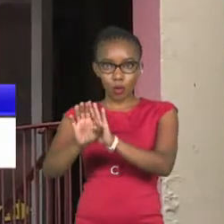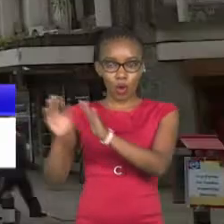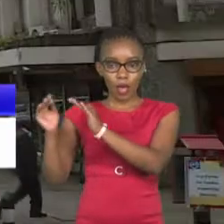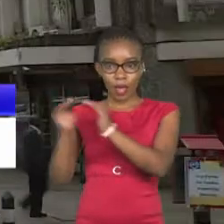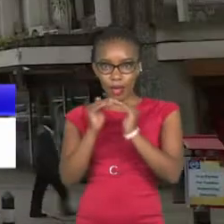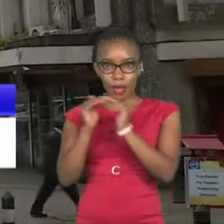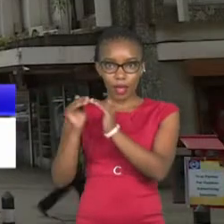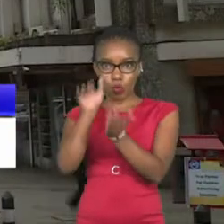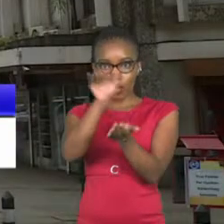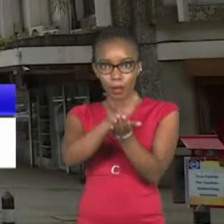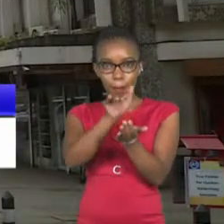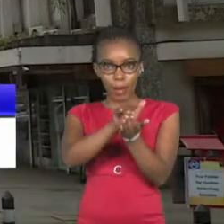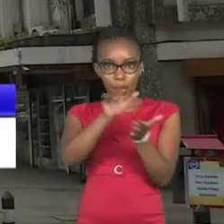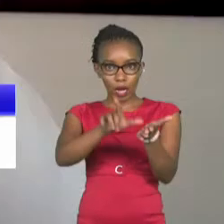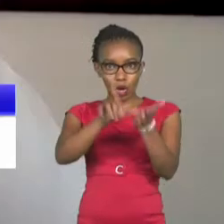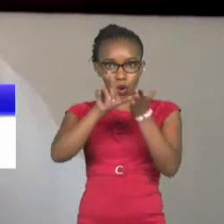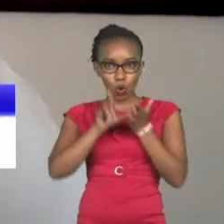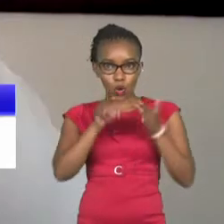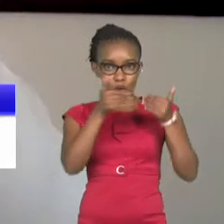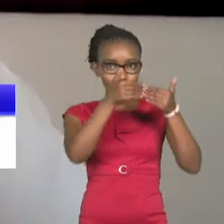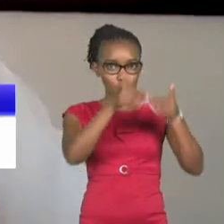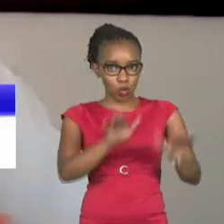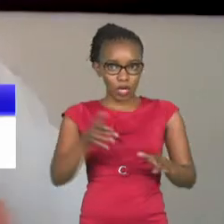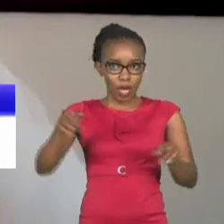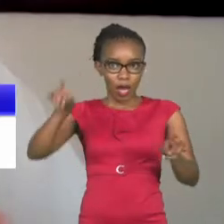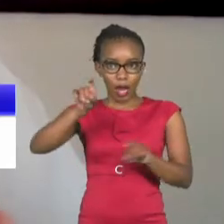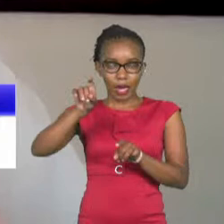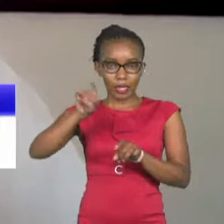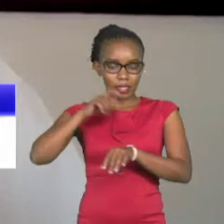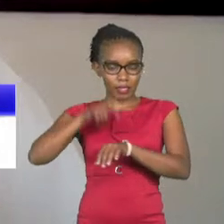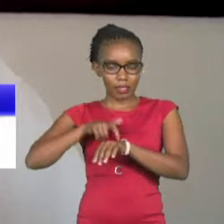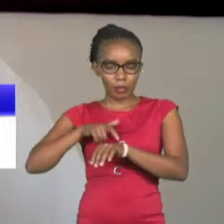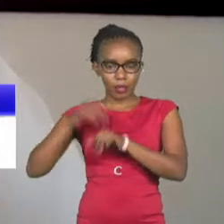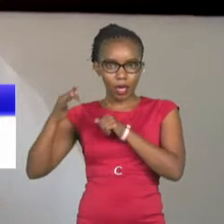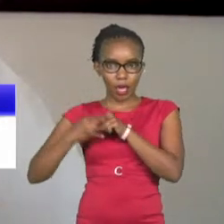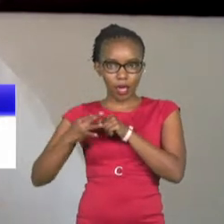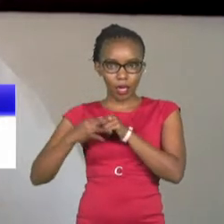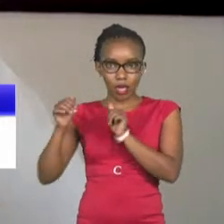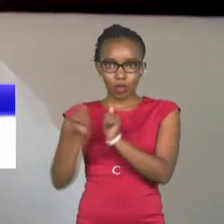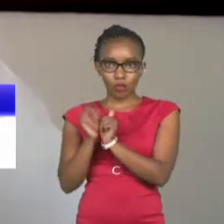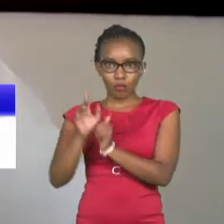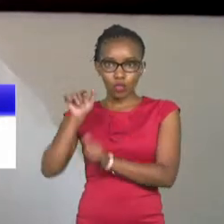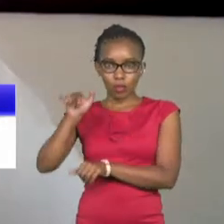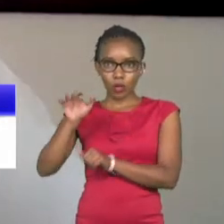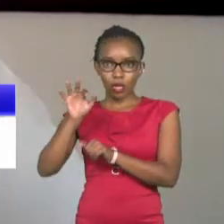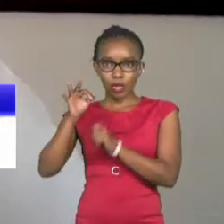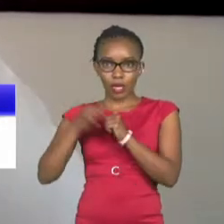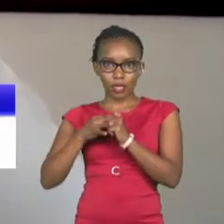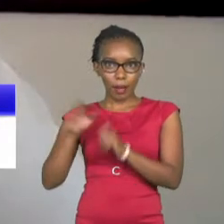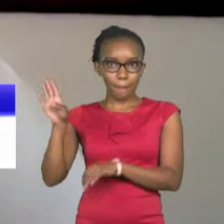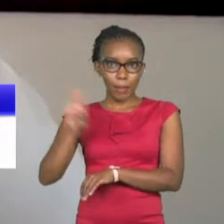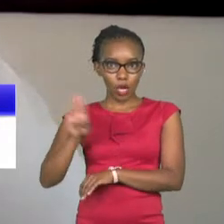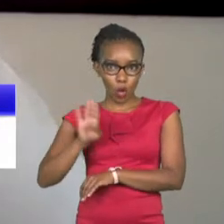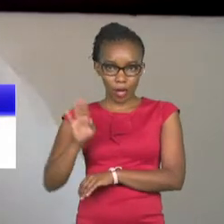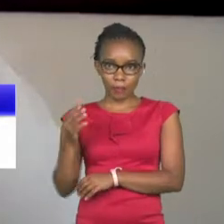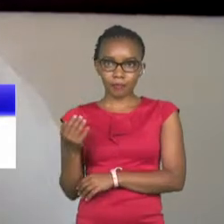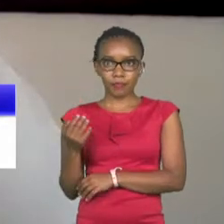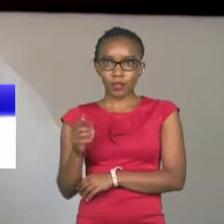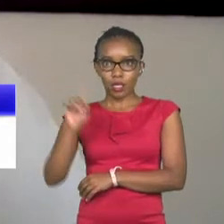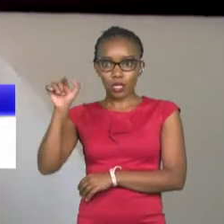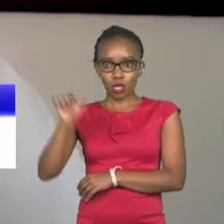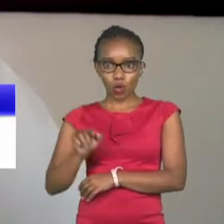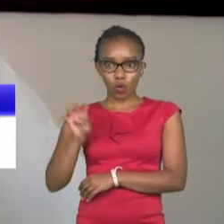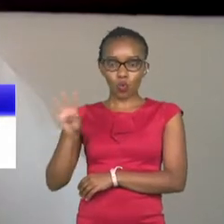Bank's loan loss provisions increased 8 times to 14.8 billion in quarter